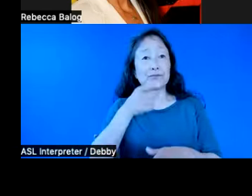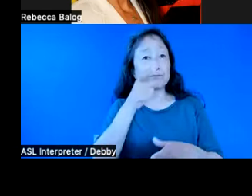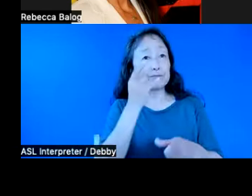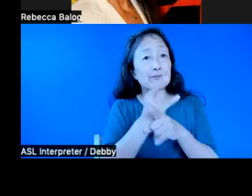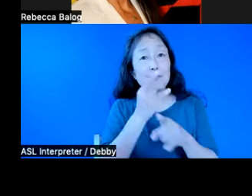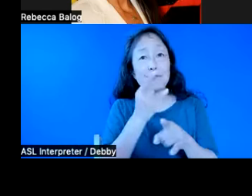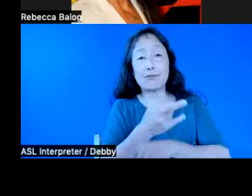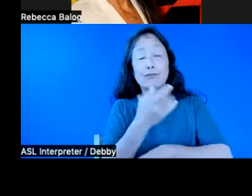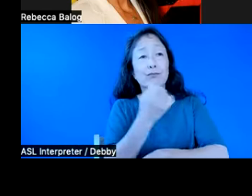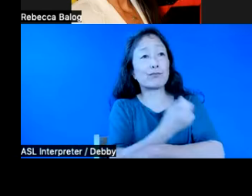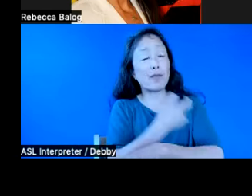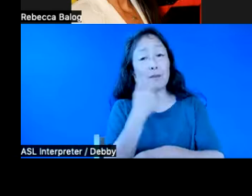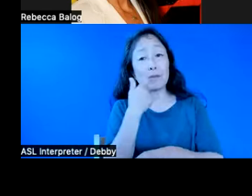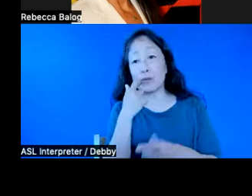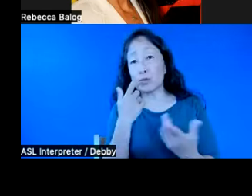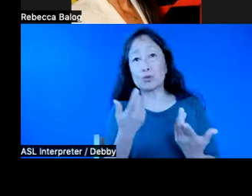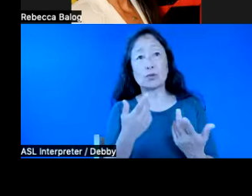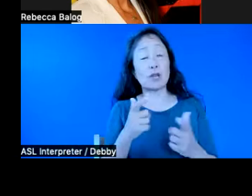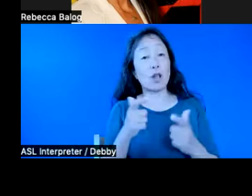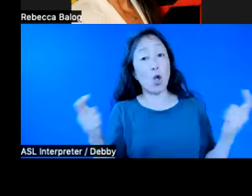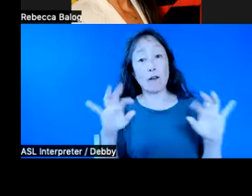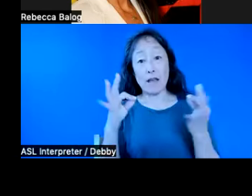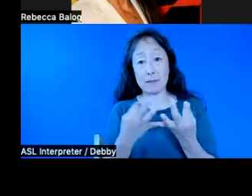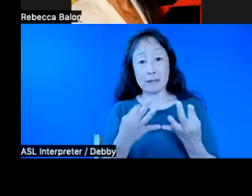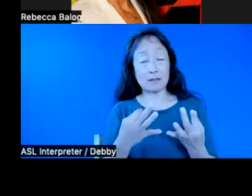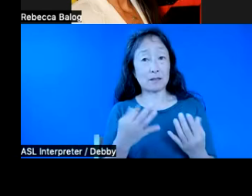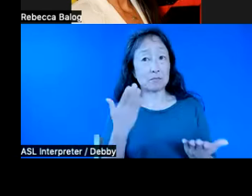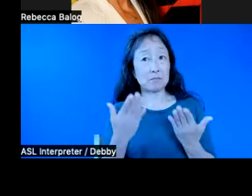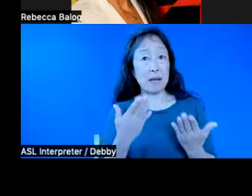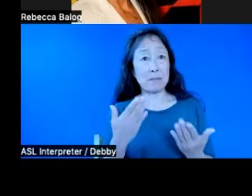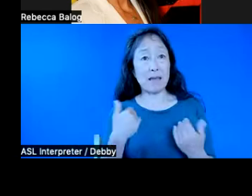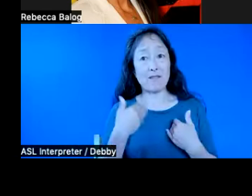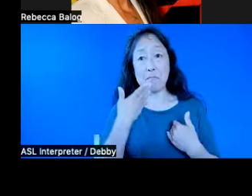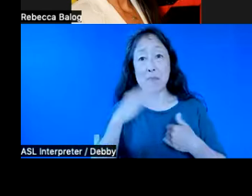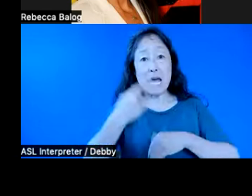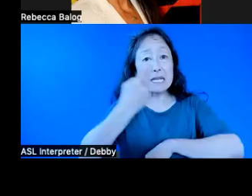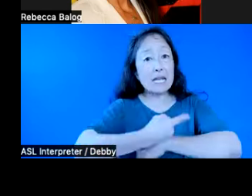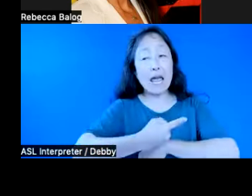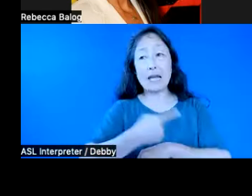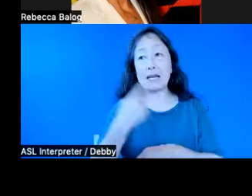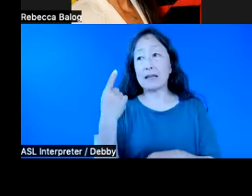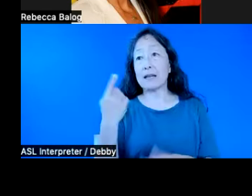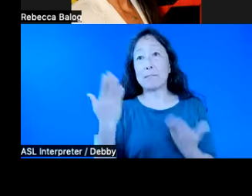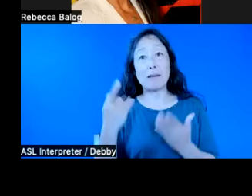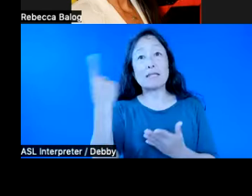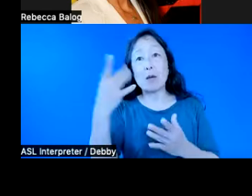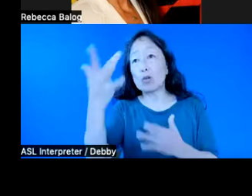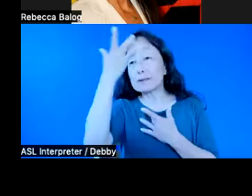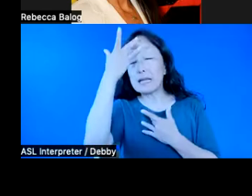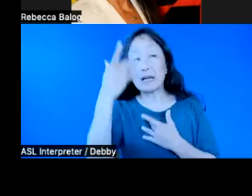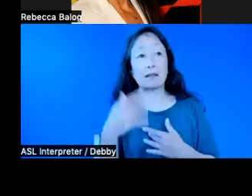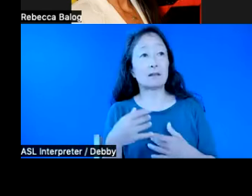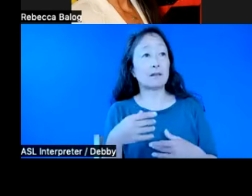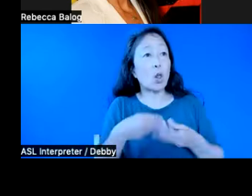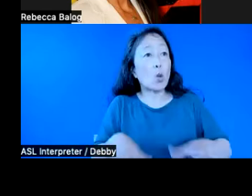day? Is someone sick? Are we losing our housing? Did our car break down? Is there a domestic